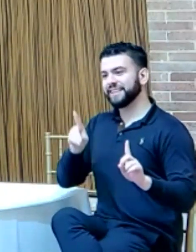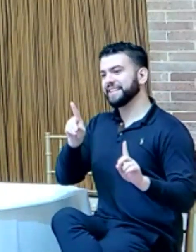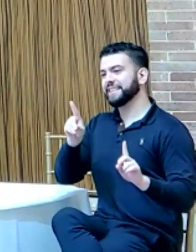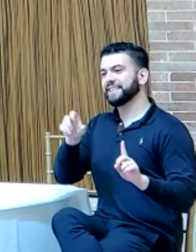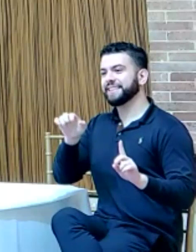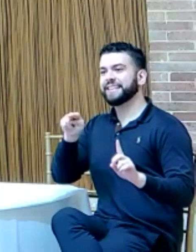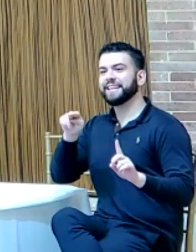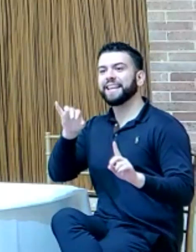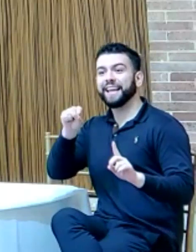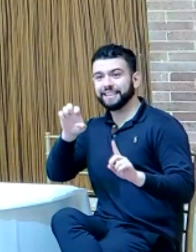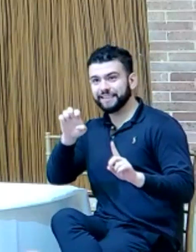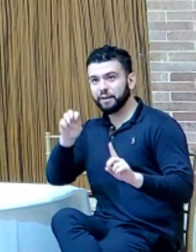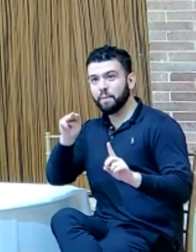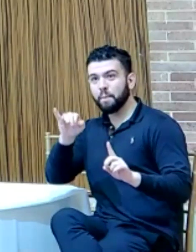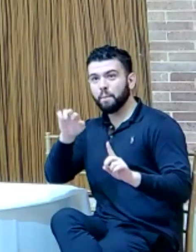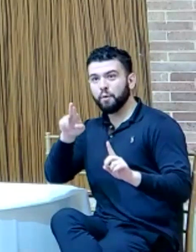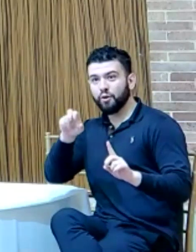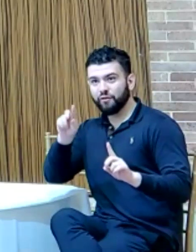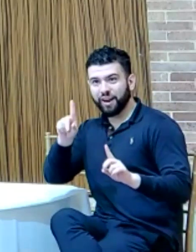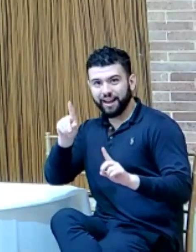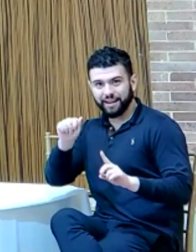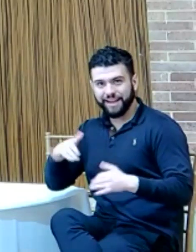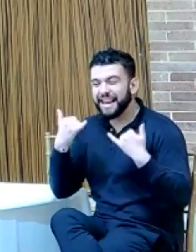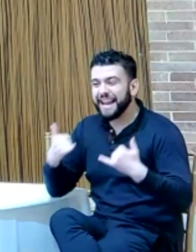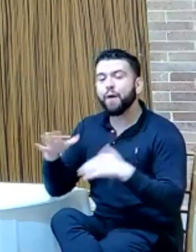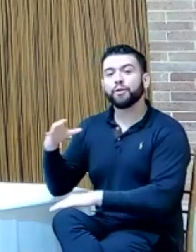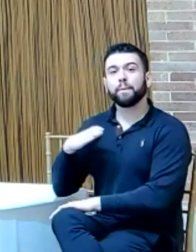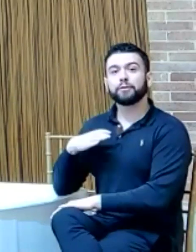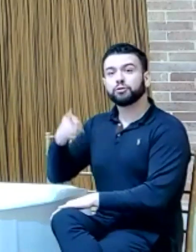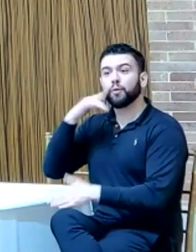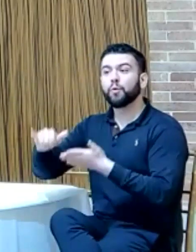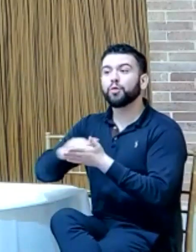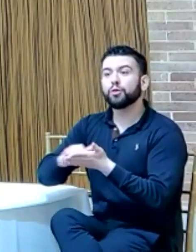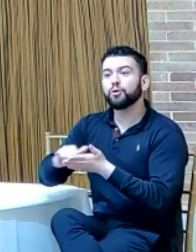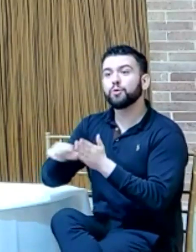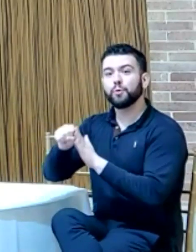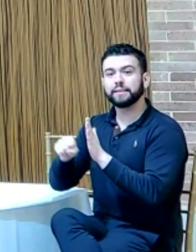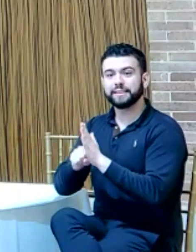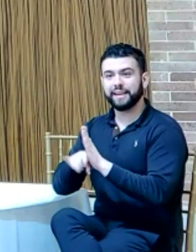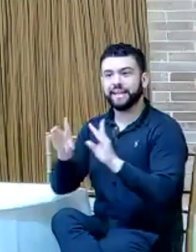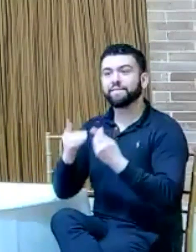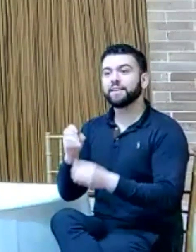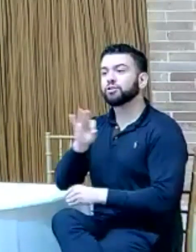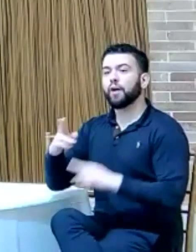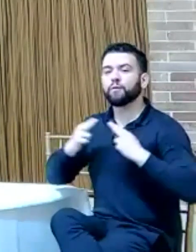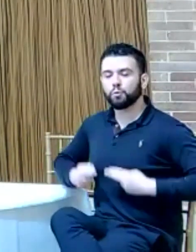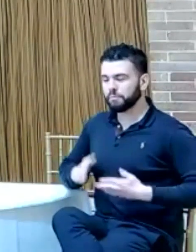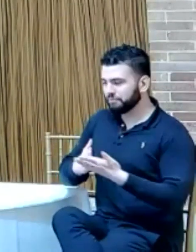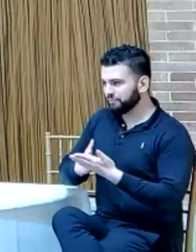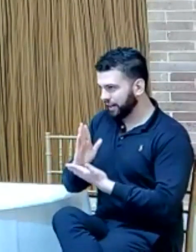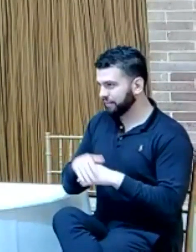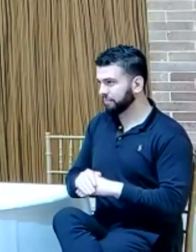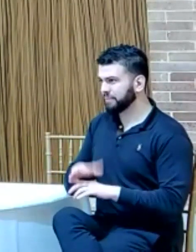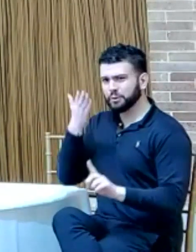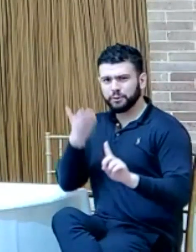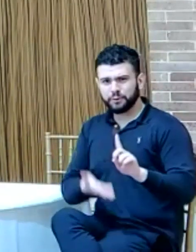Miranda who is now the acting commissioner for the New York state division of Human Rights Denise